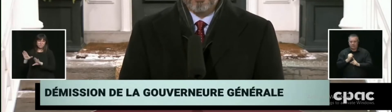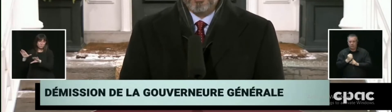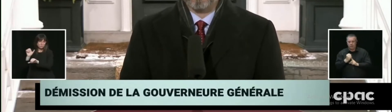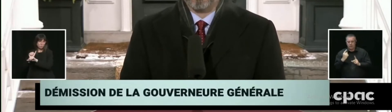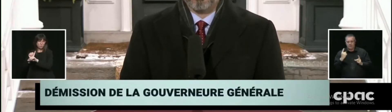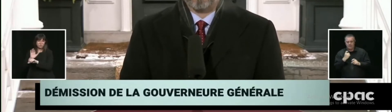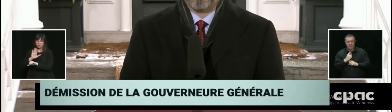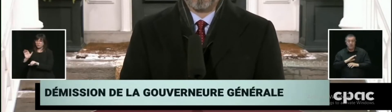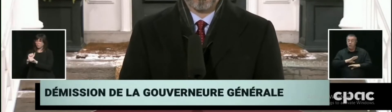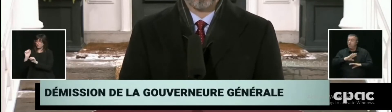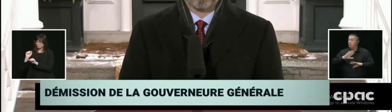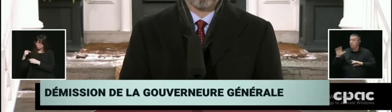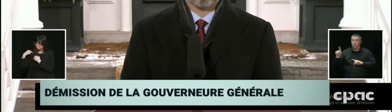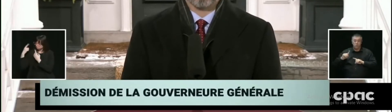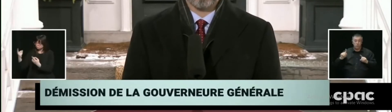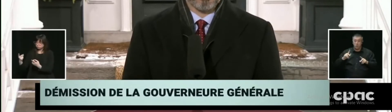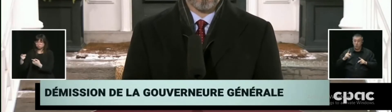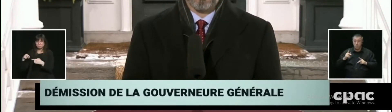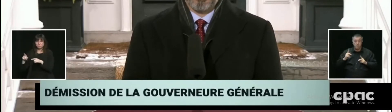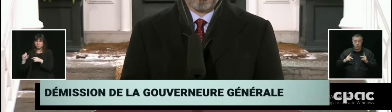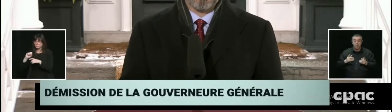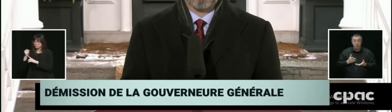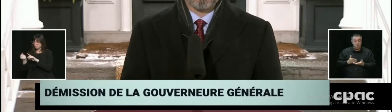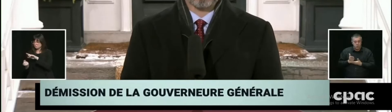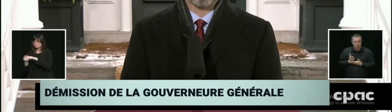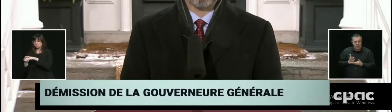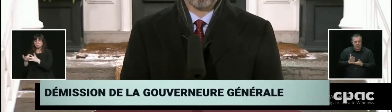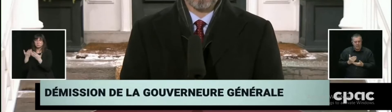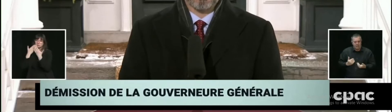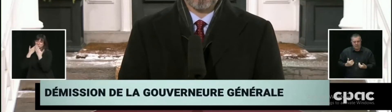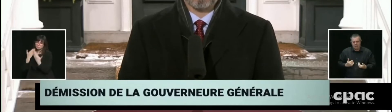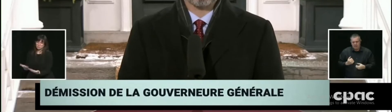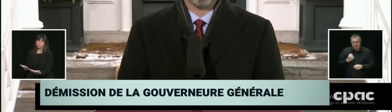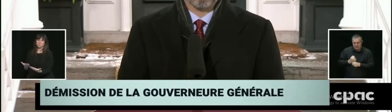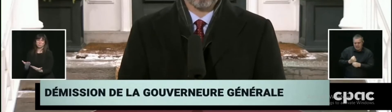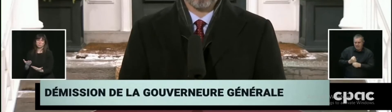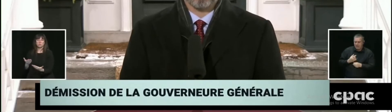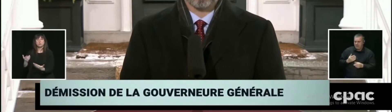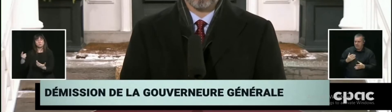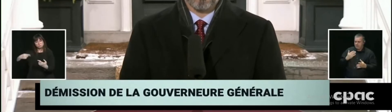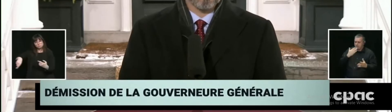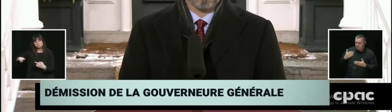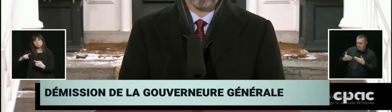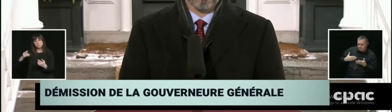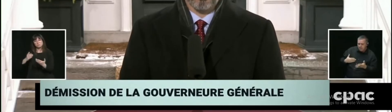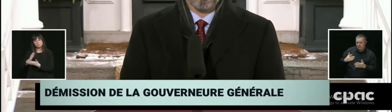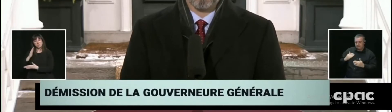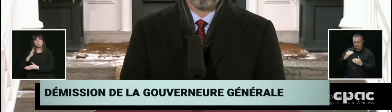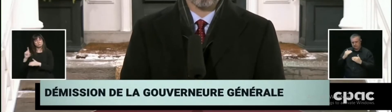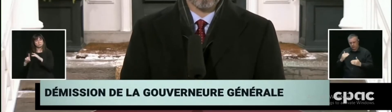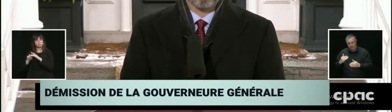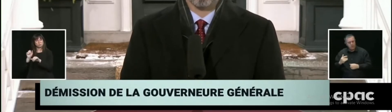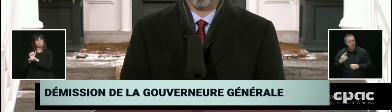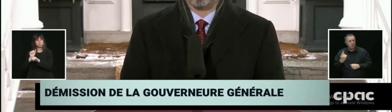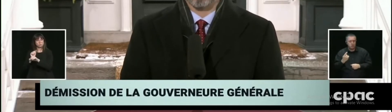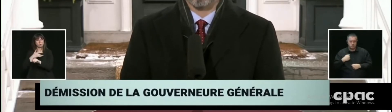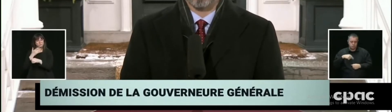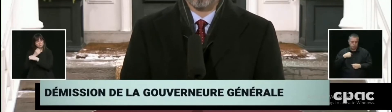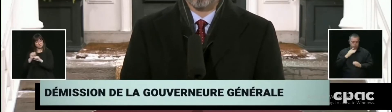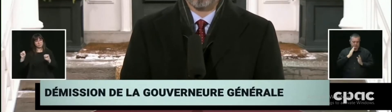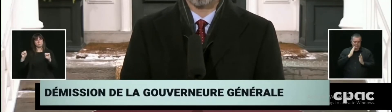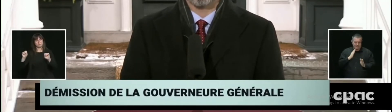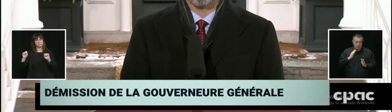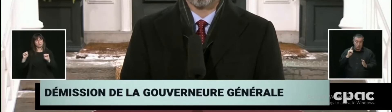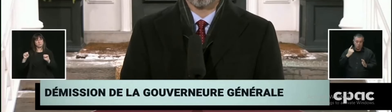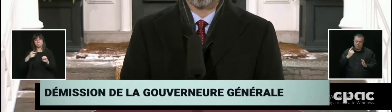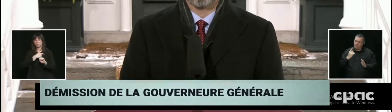Tout le monde a le droit à travailler dans un milieu sain et sécuritaire et c'est quelque chose que nous allons toujours prendre au sérieux en tant que